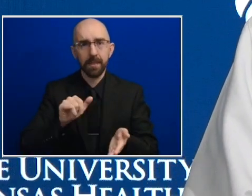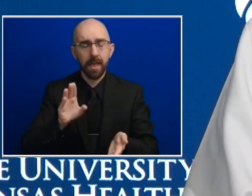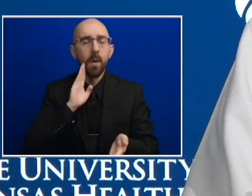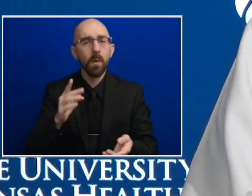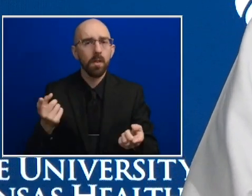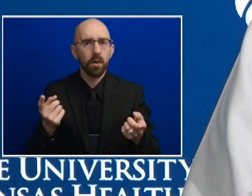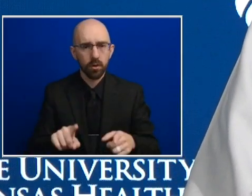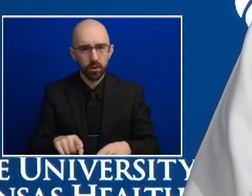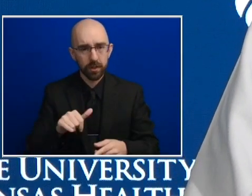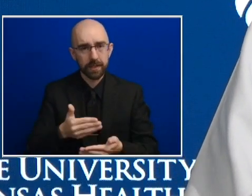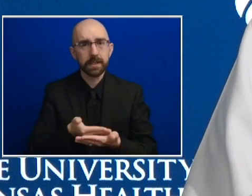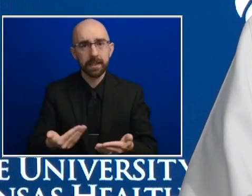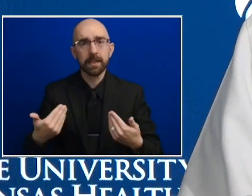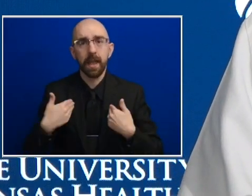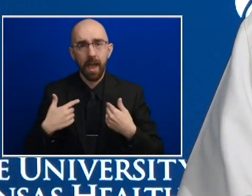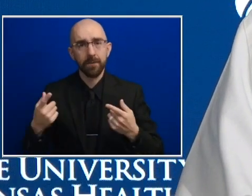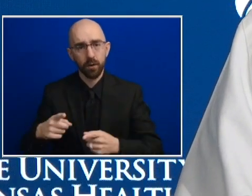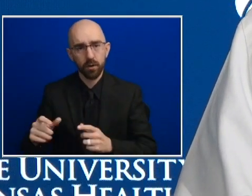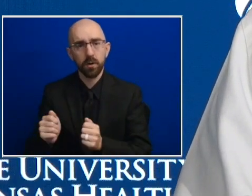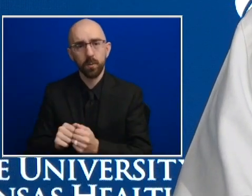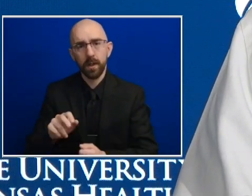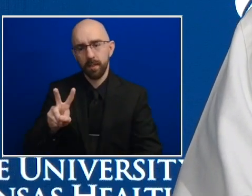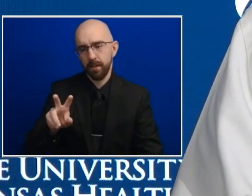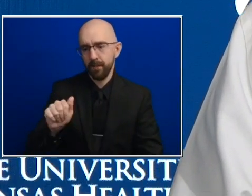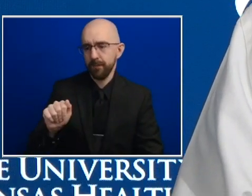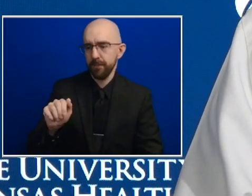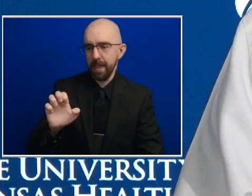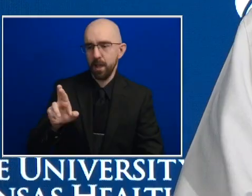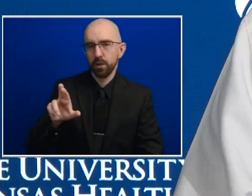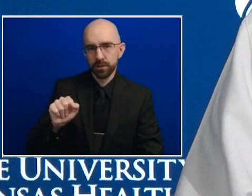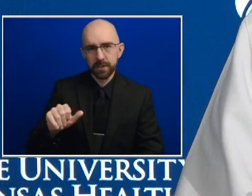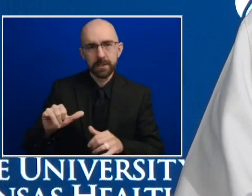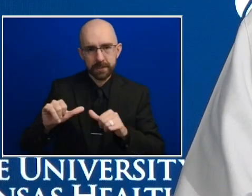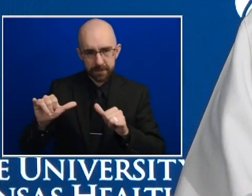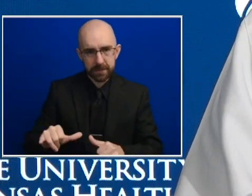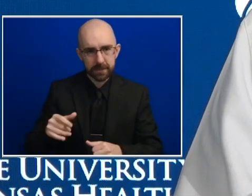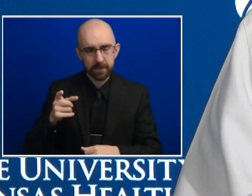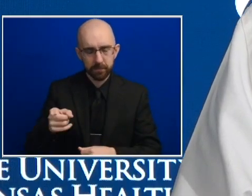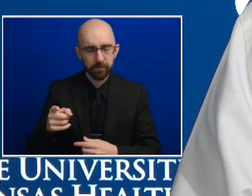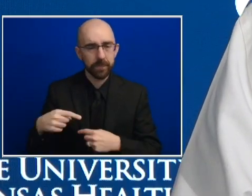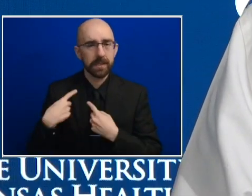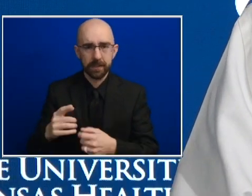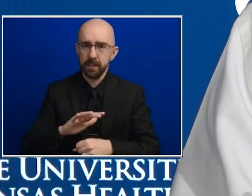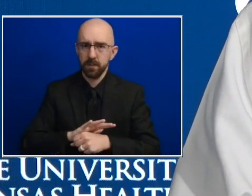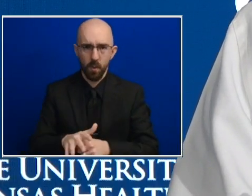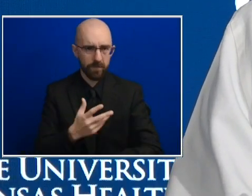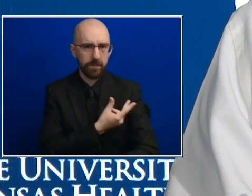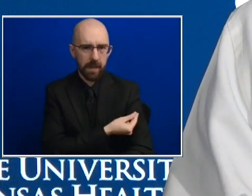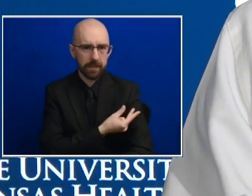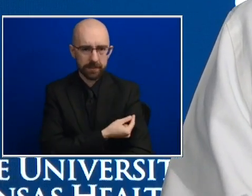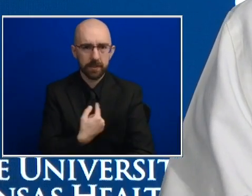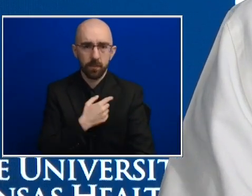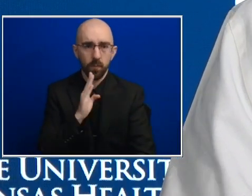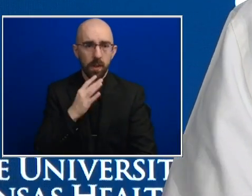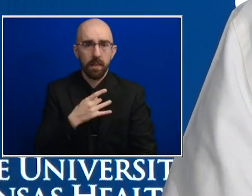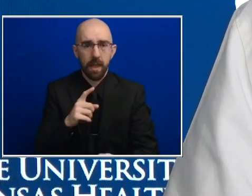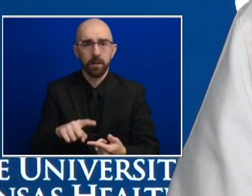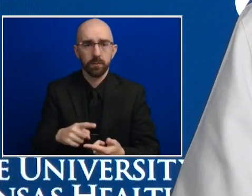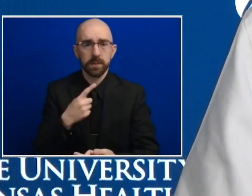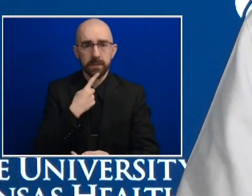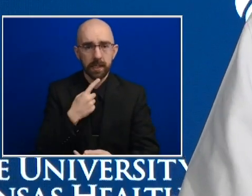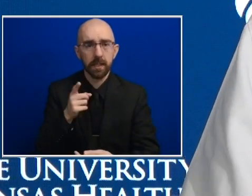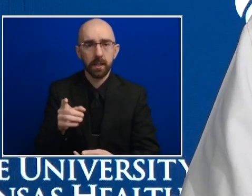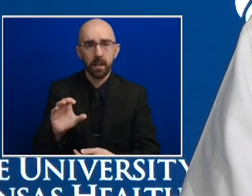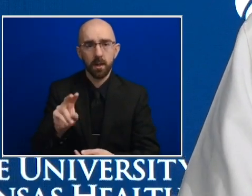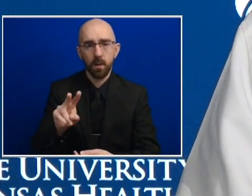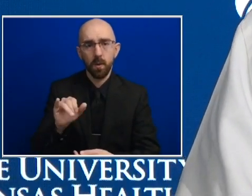have occurred with the VAERS system since that has been going, and especially since the COVID vaccines. And we would like to say is that the COVID vaccines